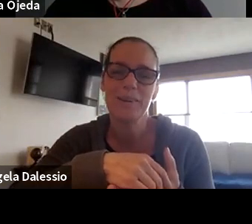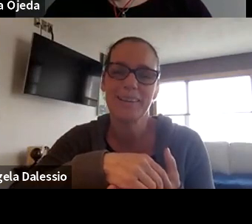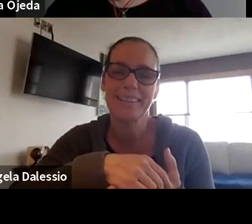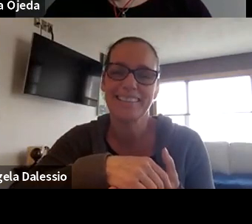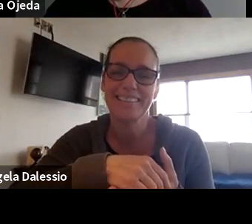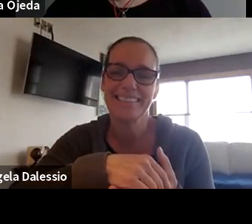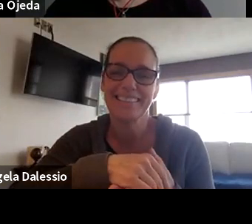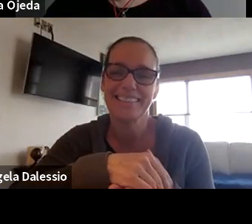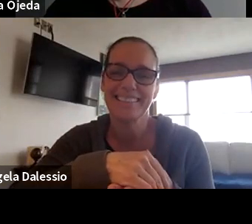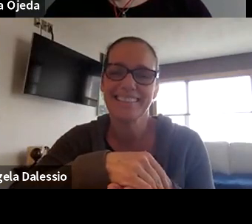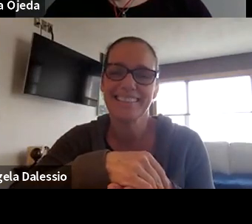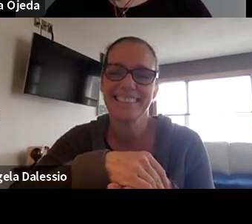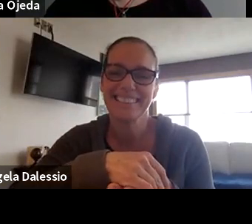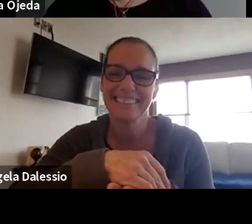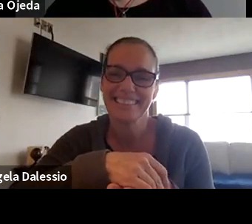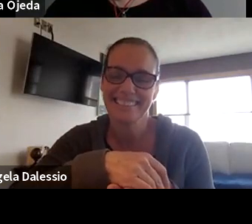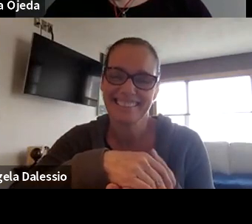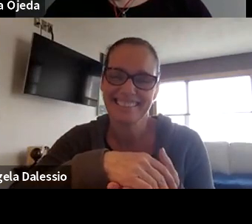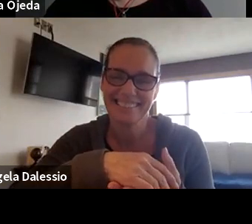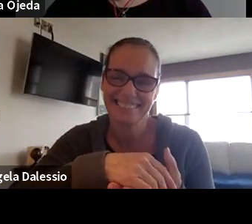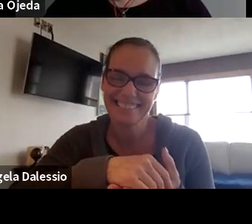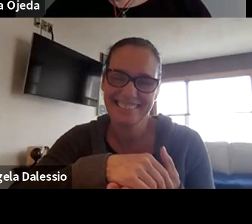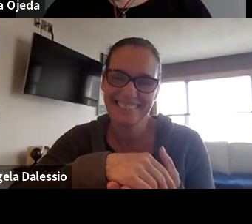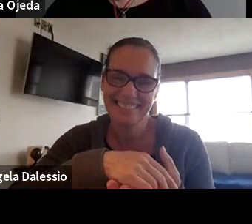he's just so funny. He's really